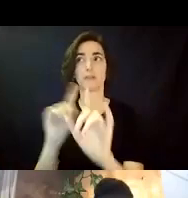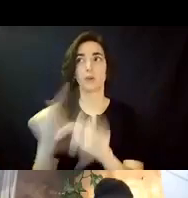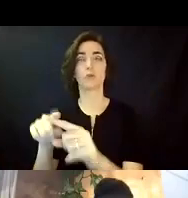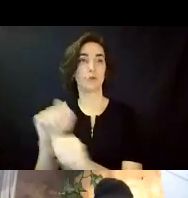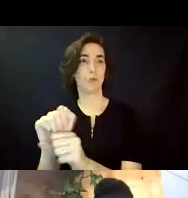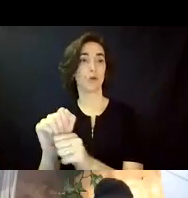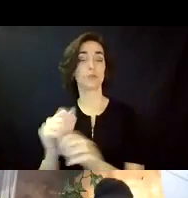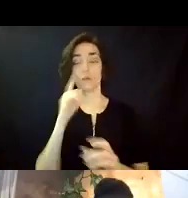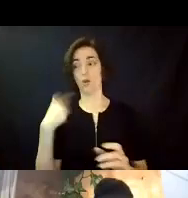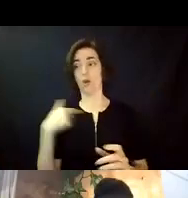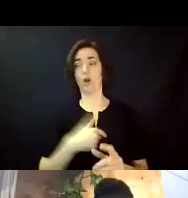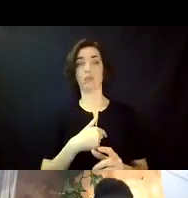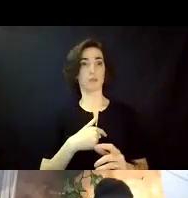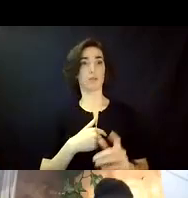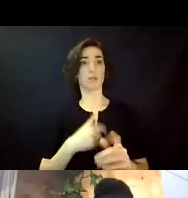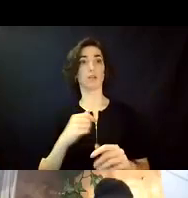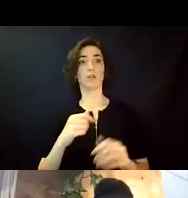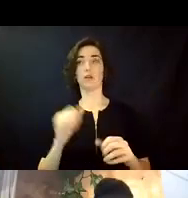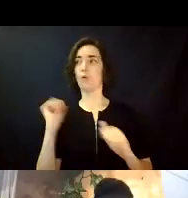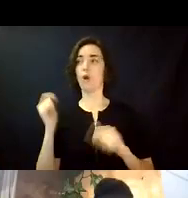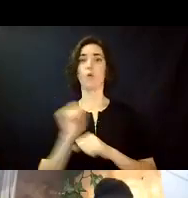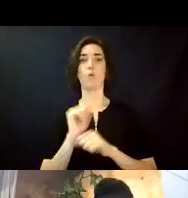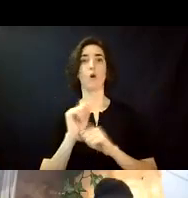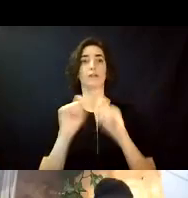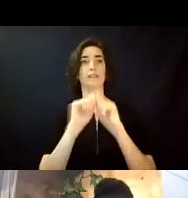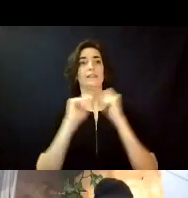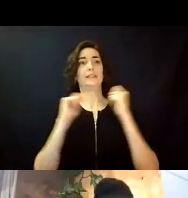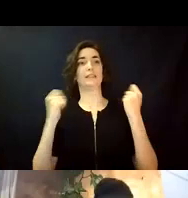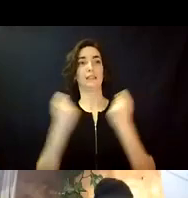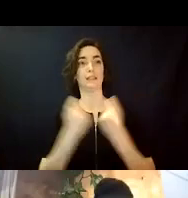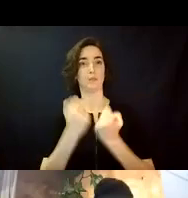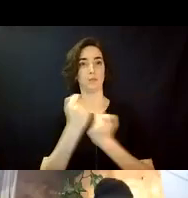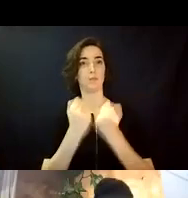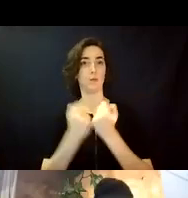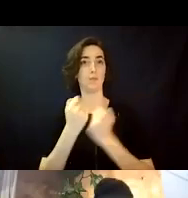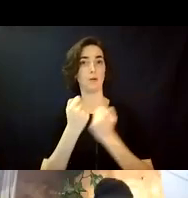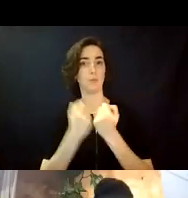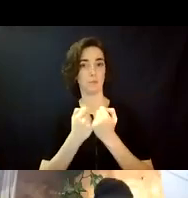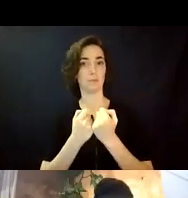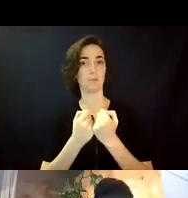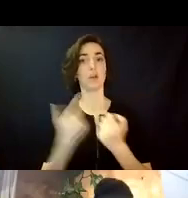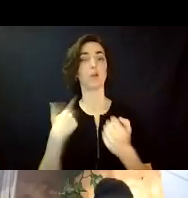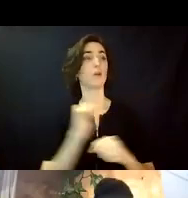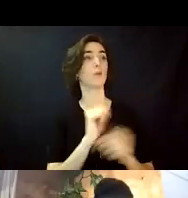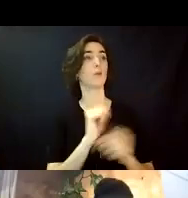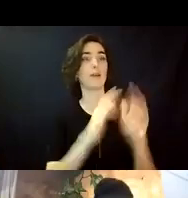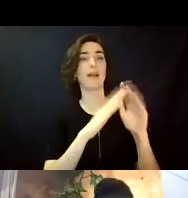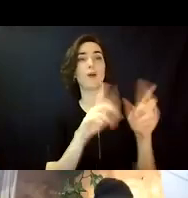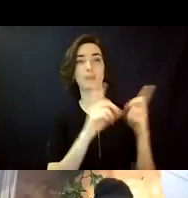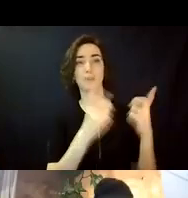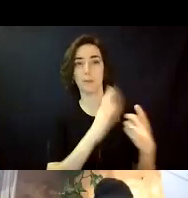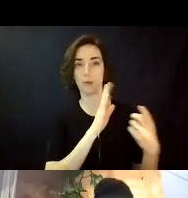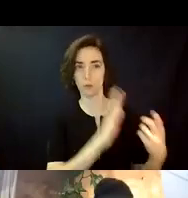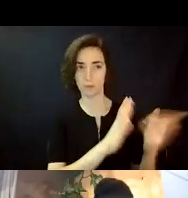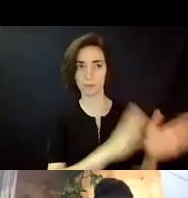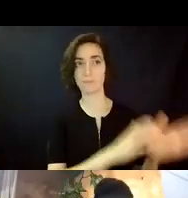effort for us, specifically across the board from our university. We've been working with our housing department directly. We've been working